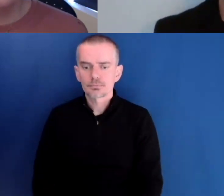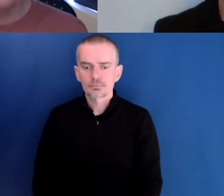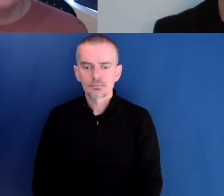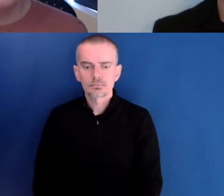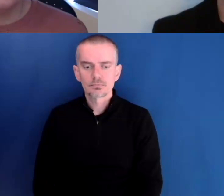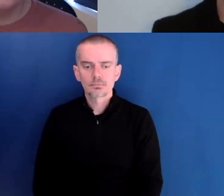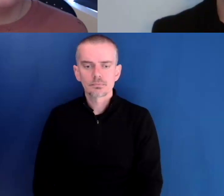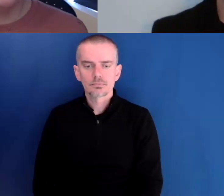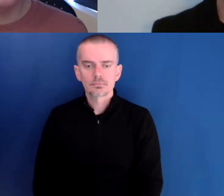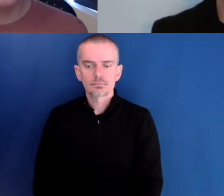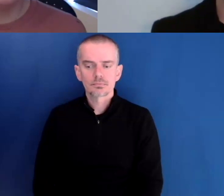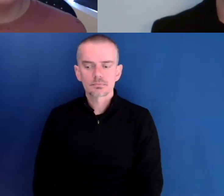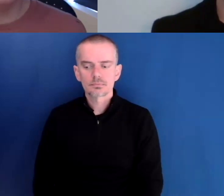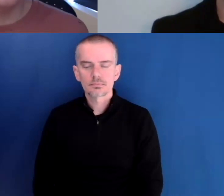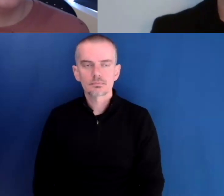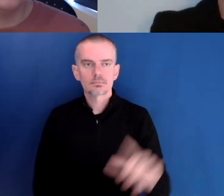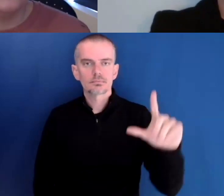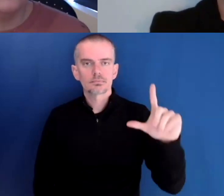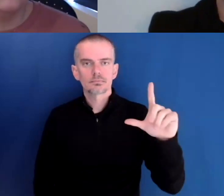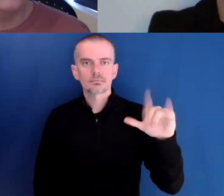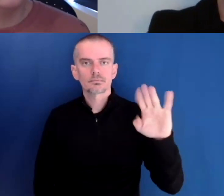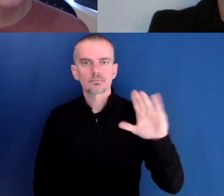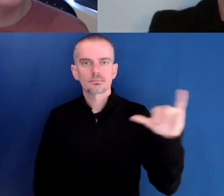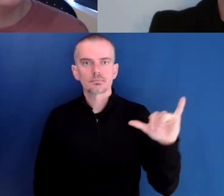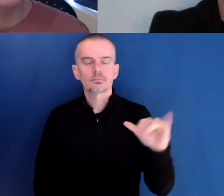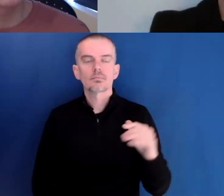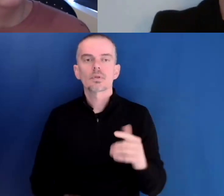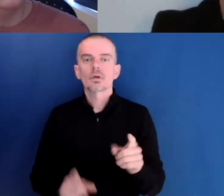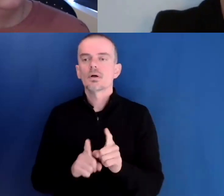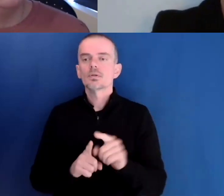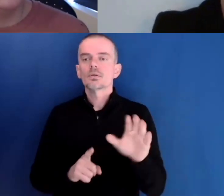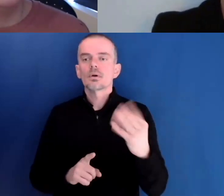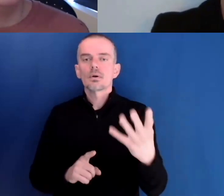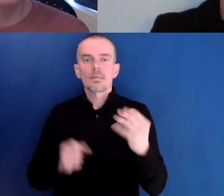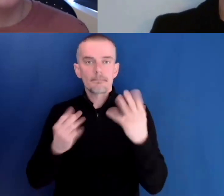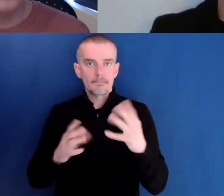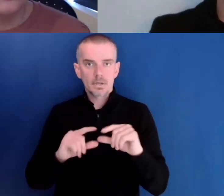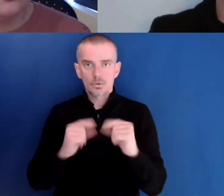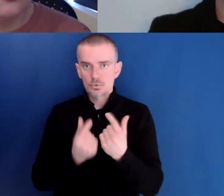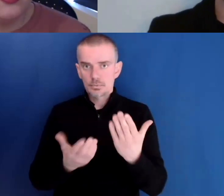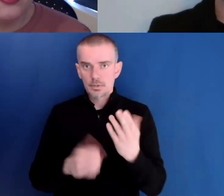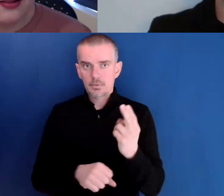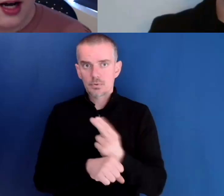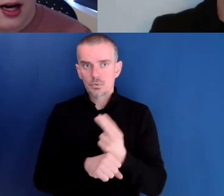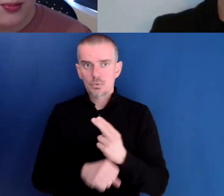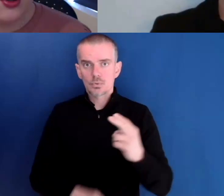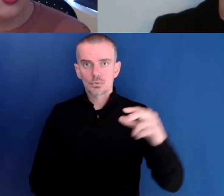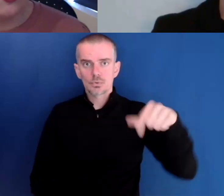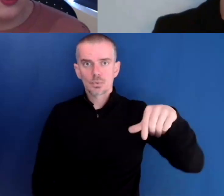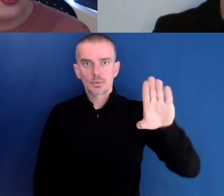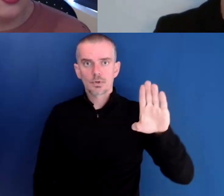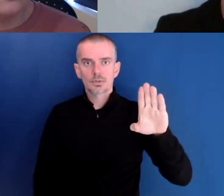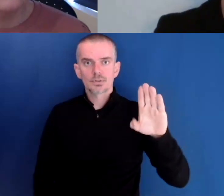Yeah. And just a quick note too, that a lot of groups may use QuickBooks